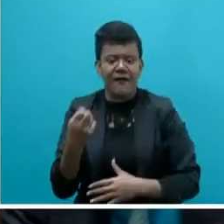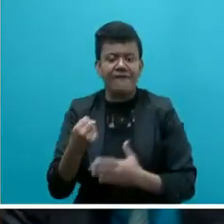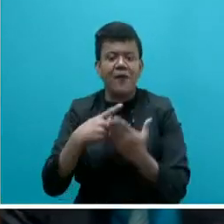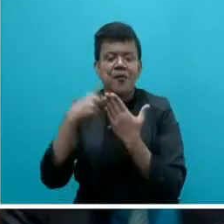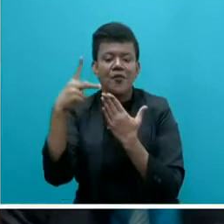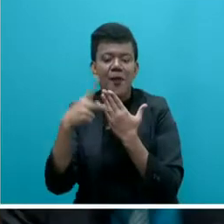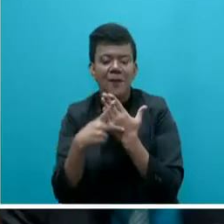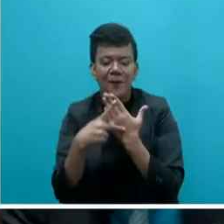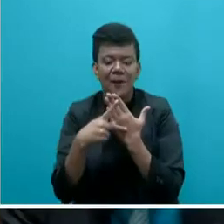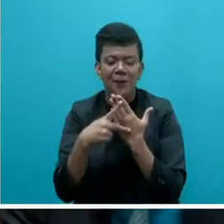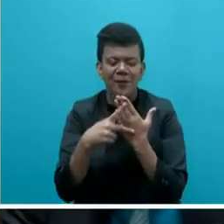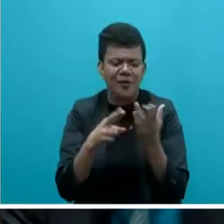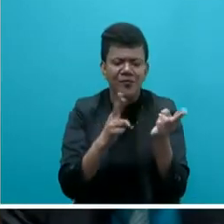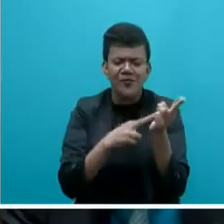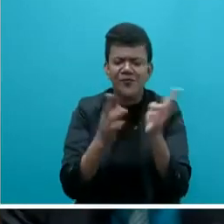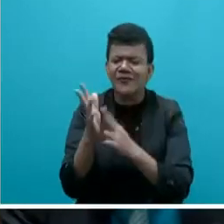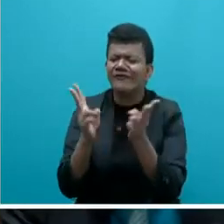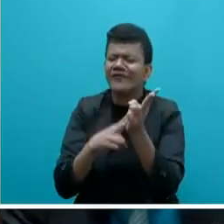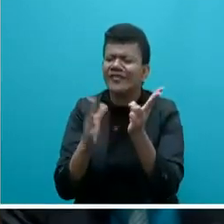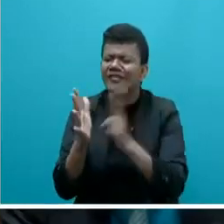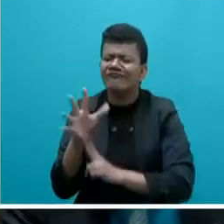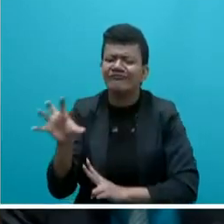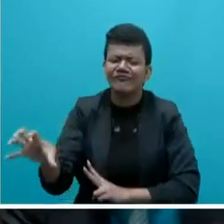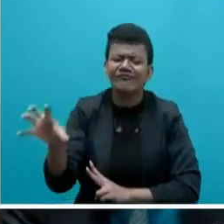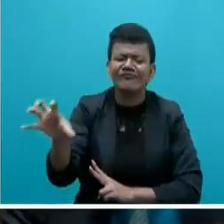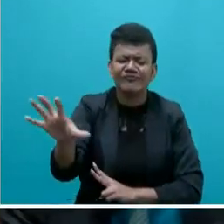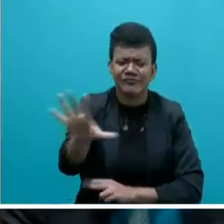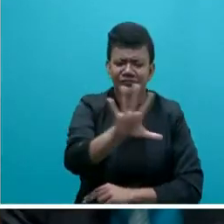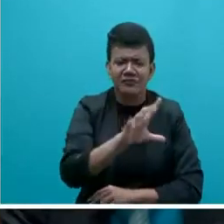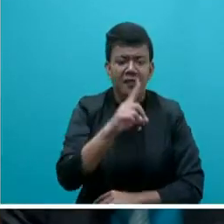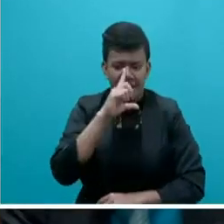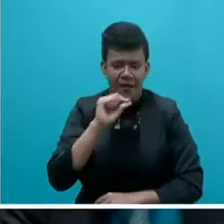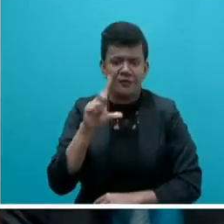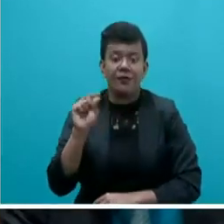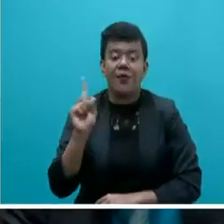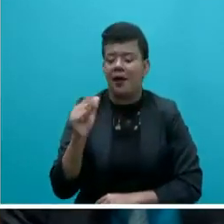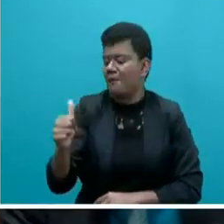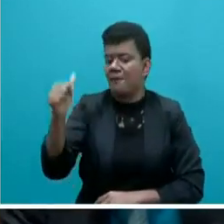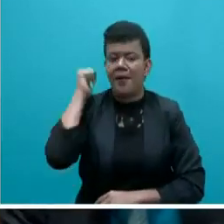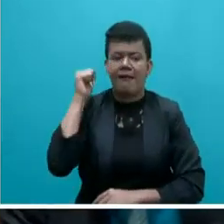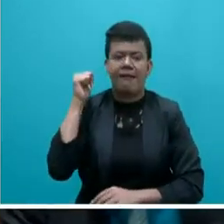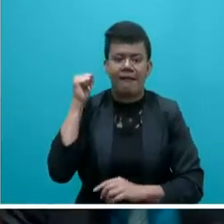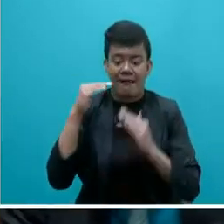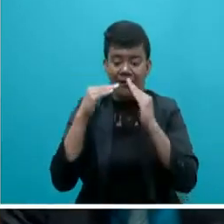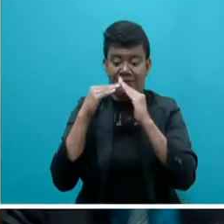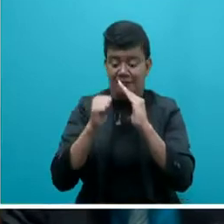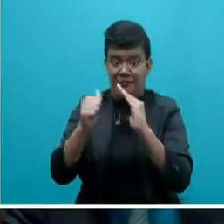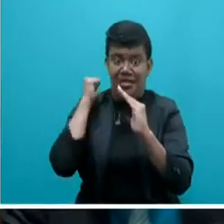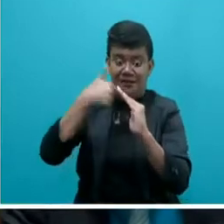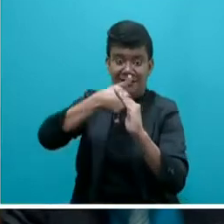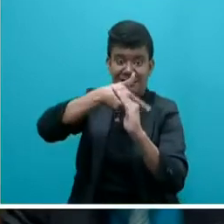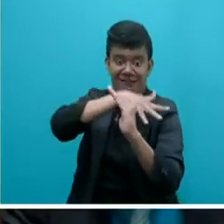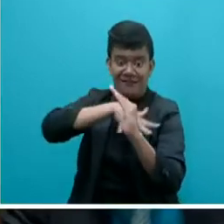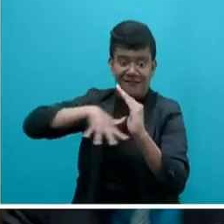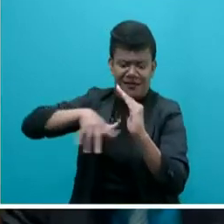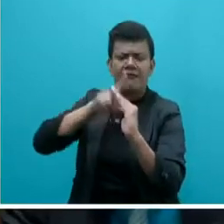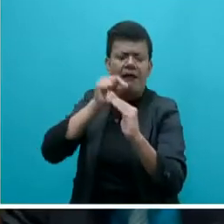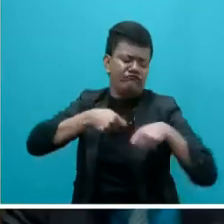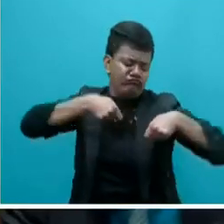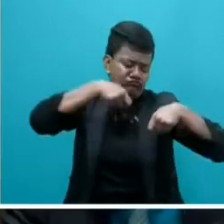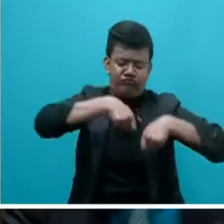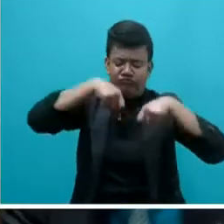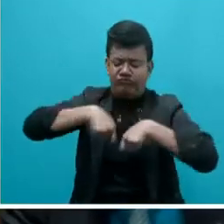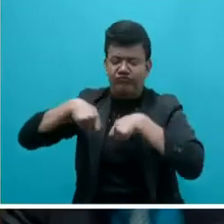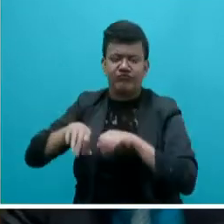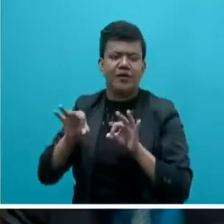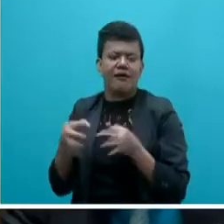undertake backyard gardening to meet their households' nutritional needs. This ensures that they cultivate food using safe practices such as